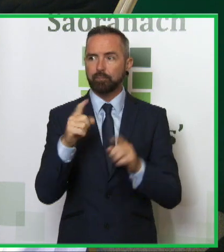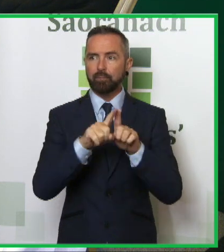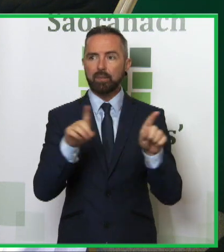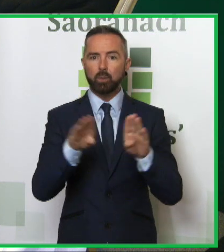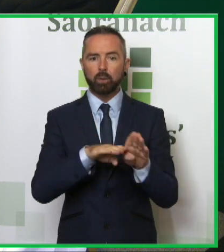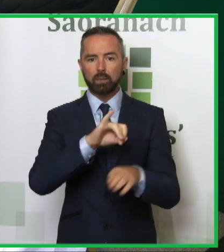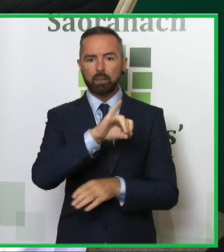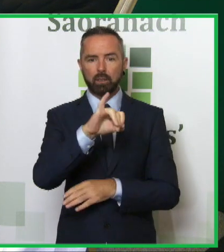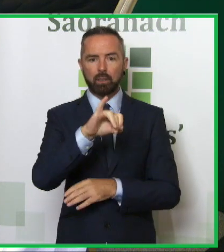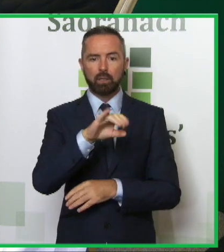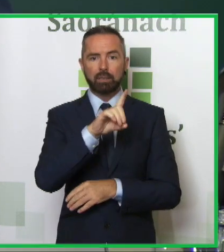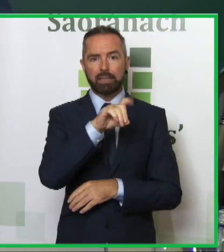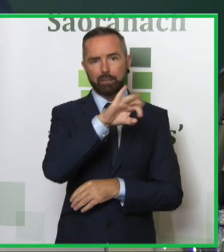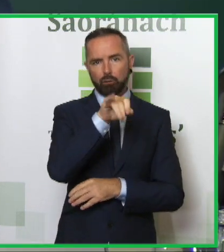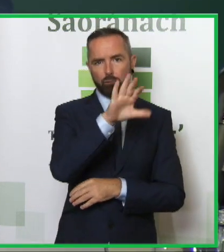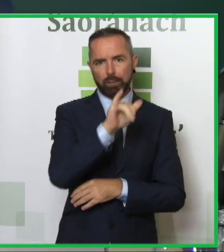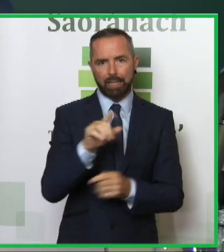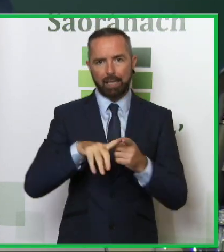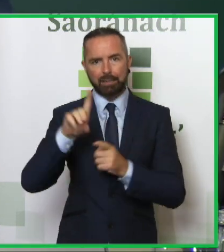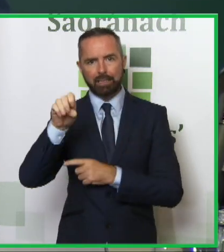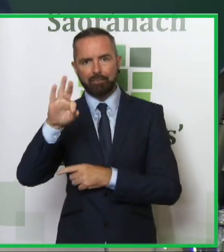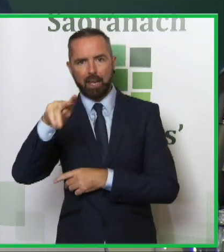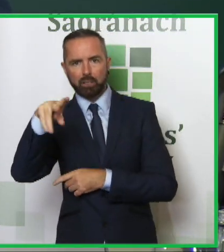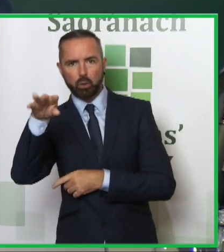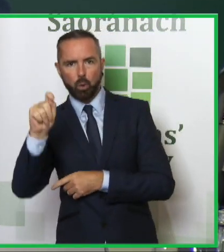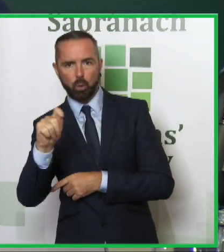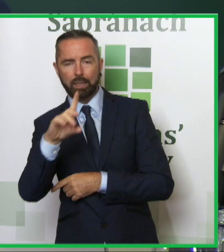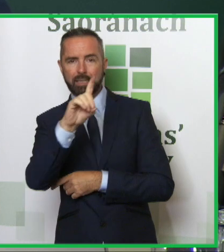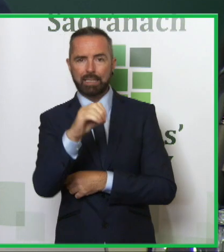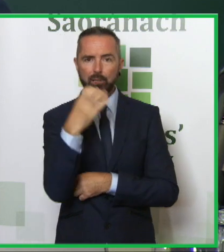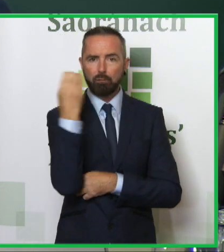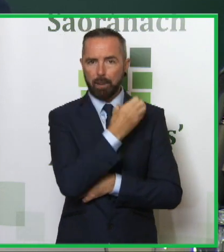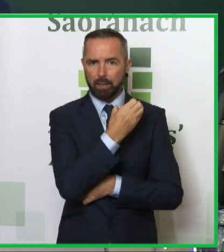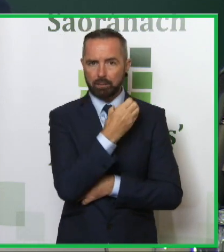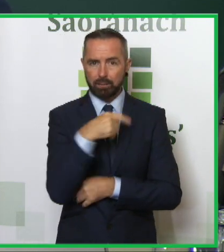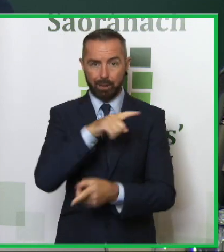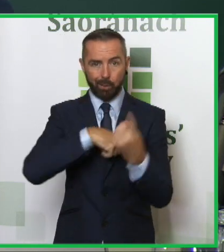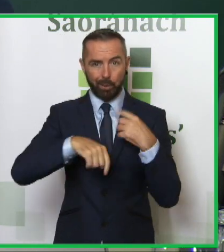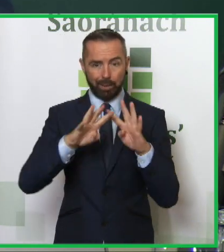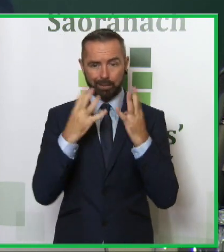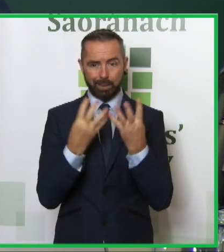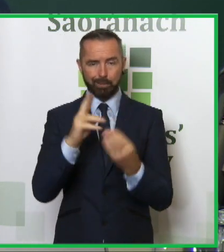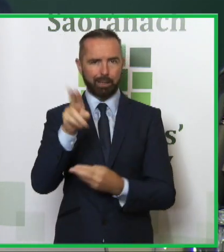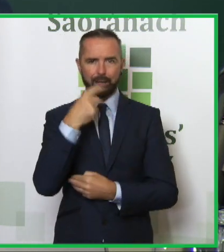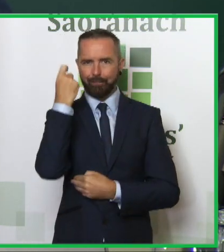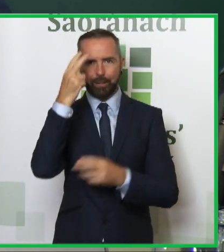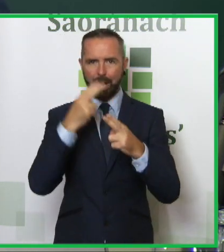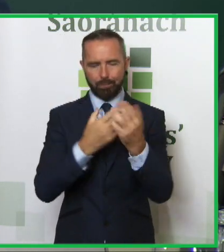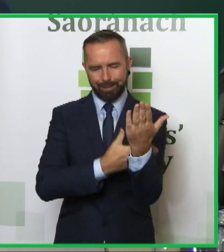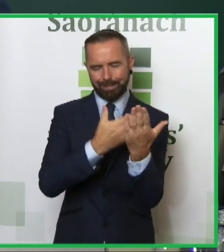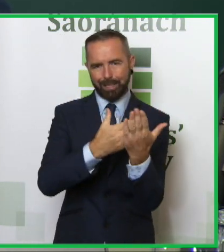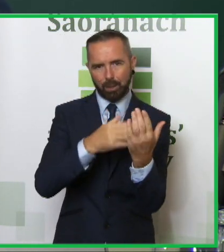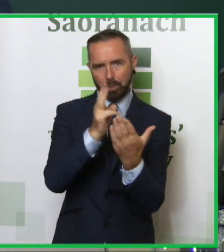de facto decriminalisation, and it isn't within our grasp as an assembly to figure out the legalities,